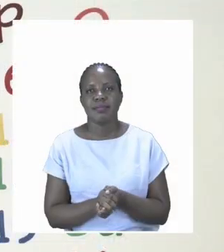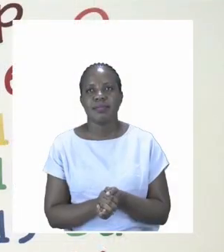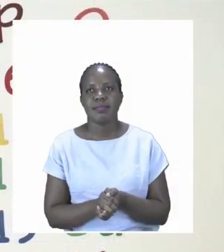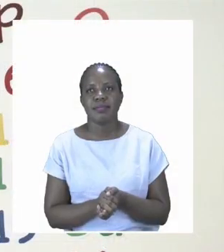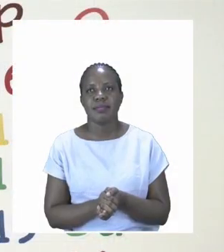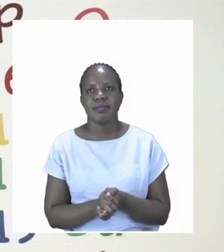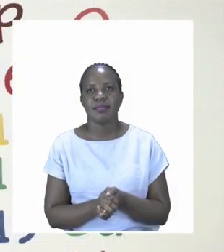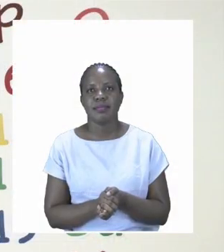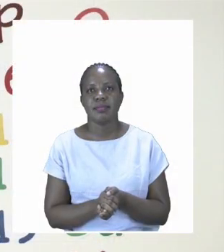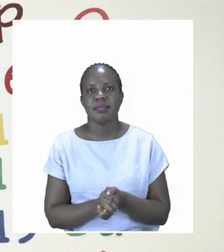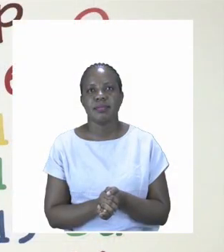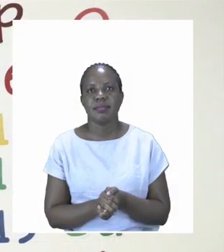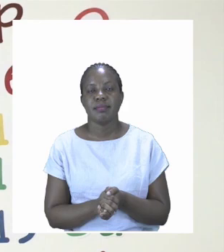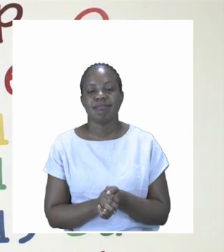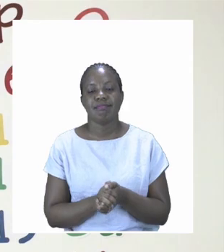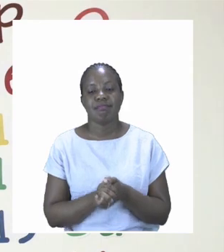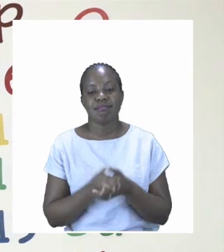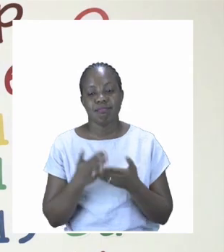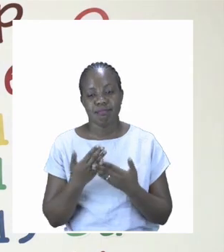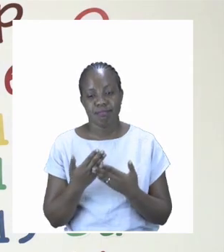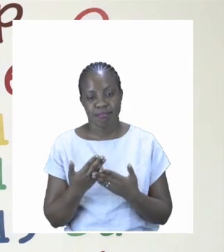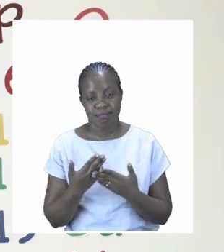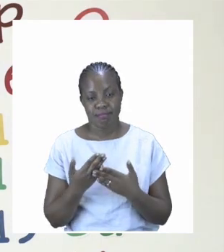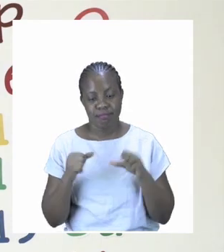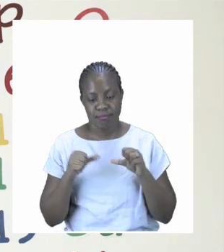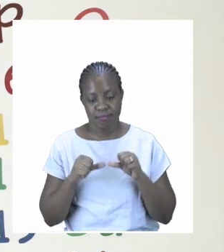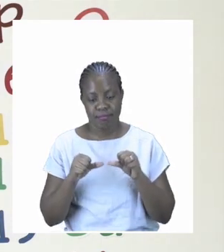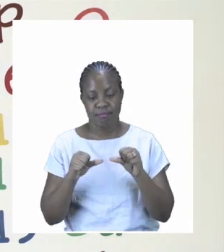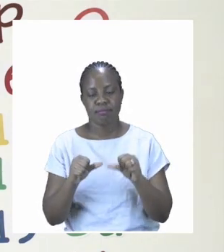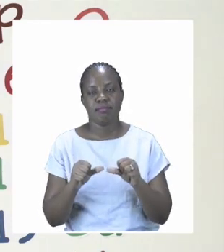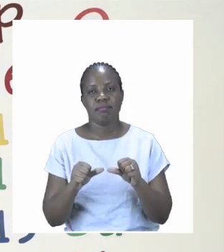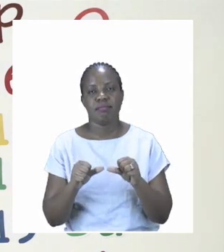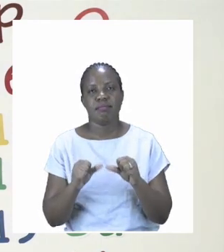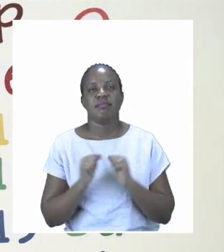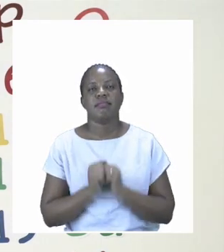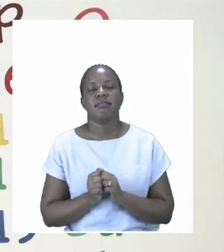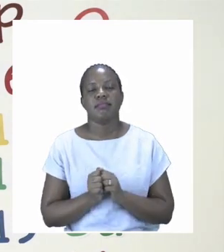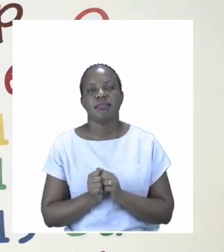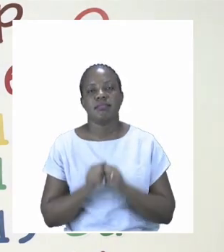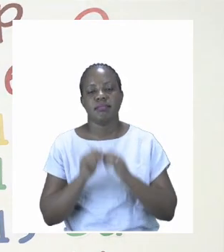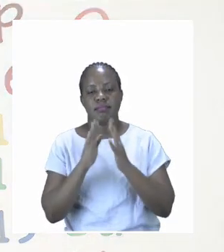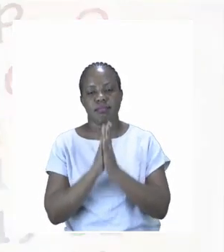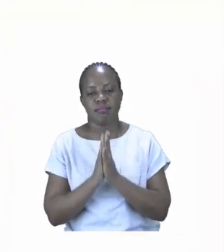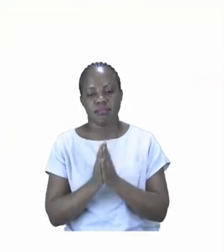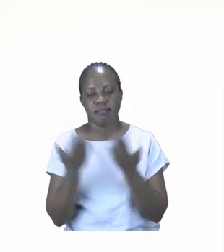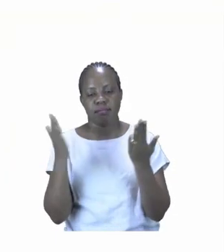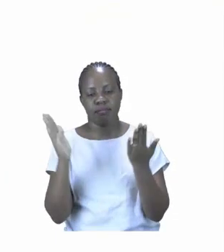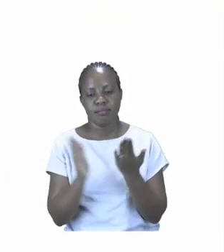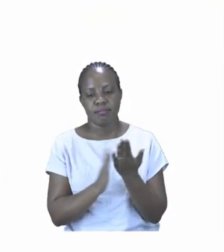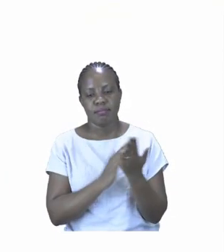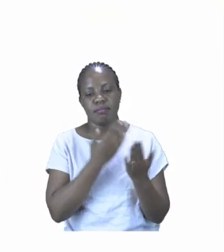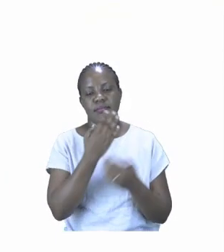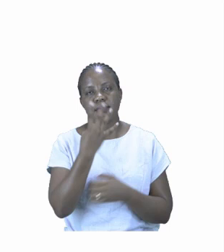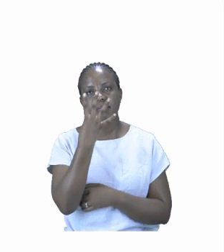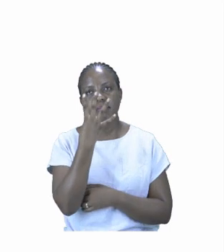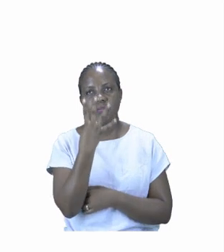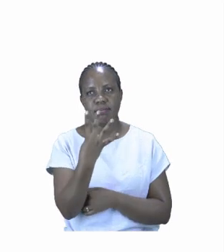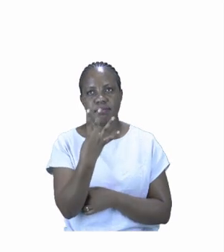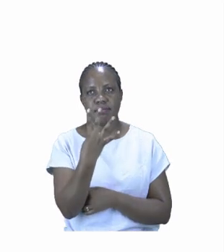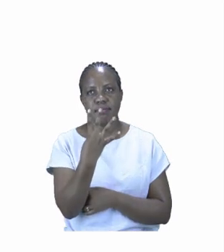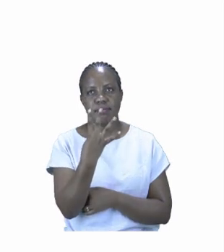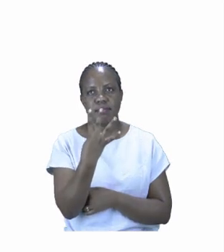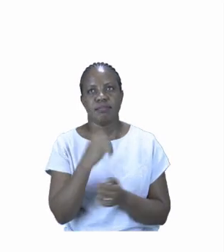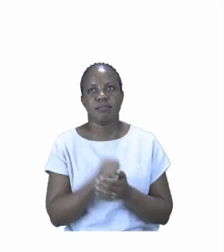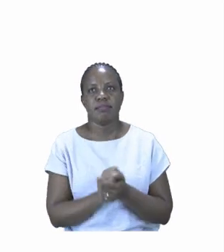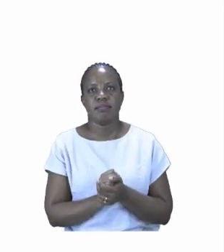For our next exercise, boys and girls, let us turn to page 4. On page